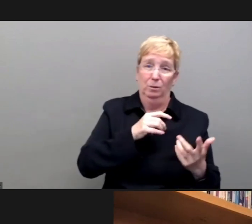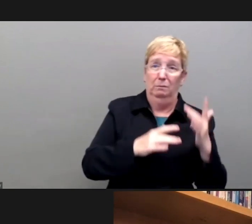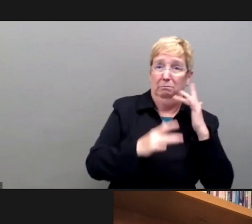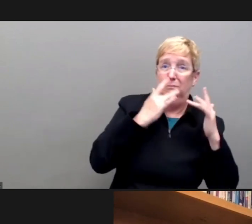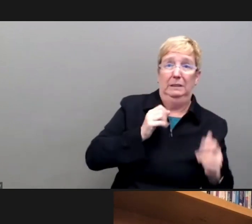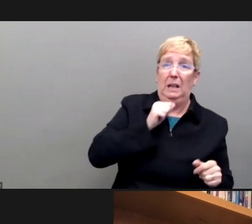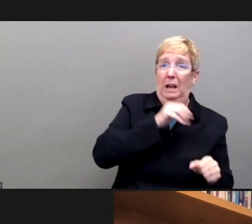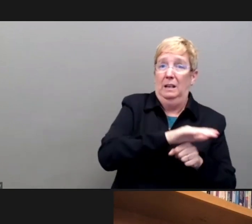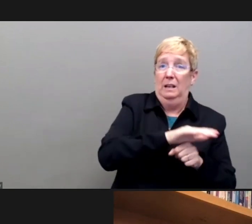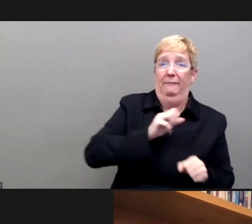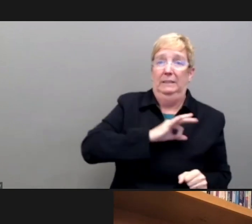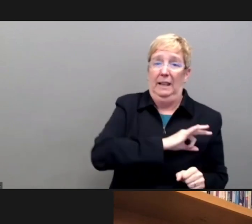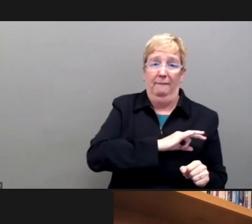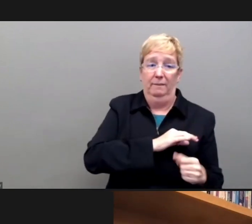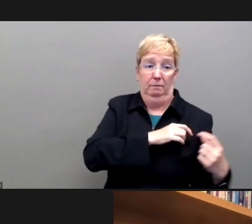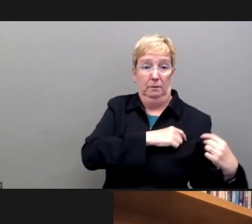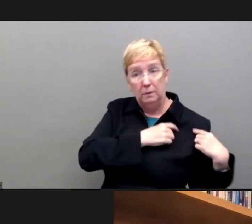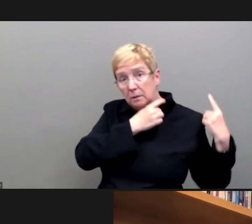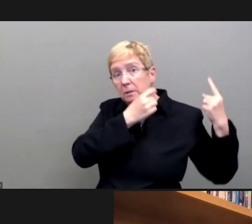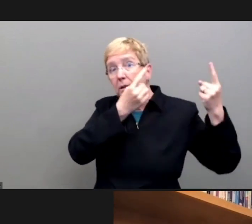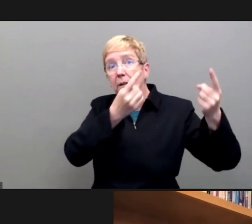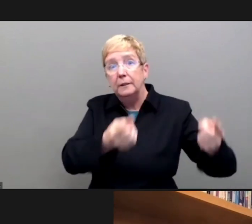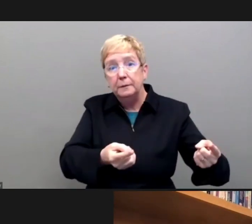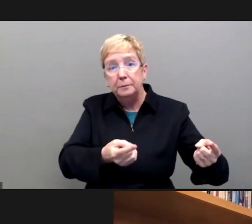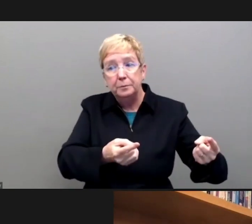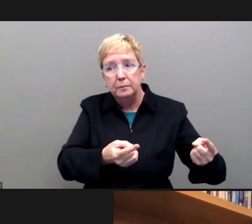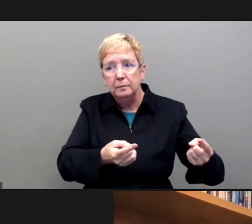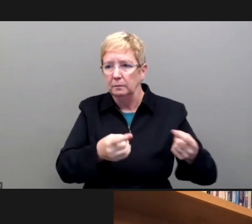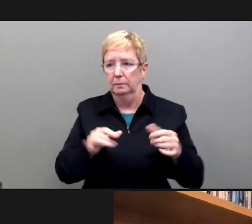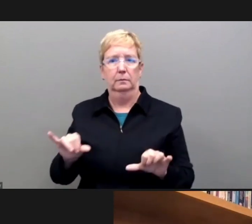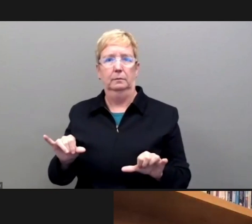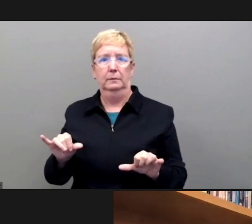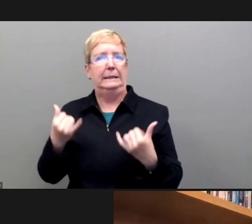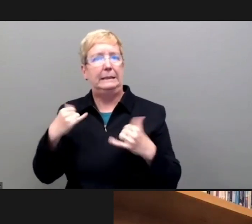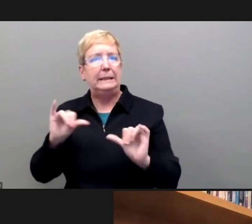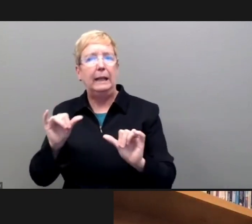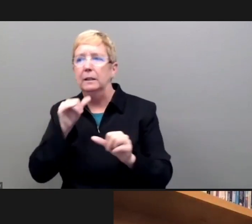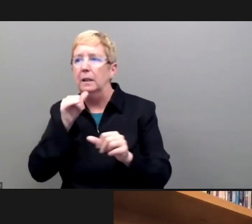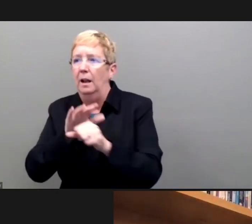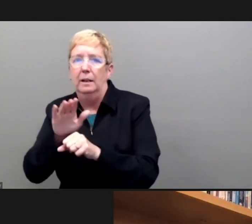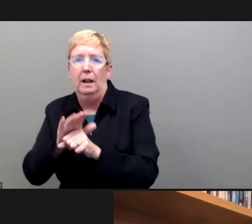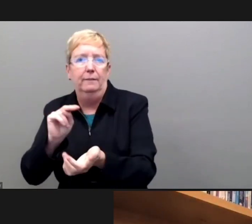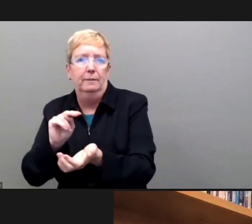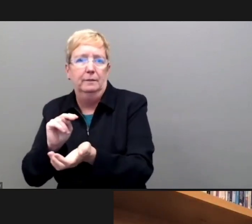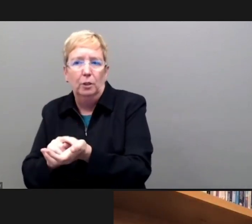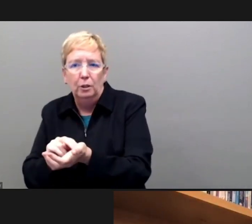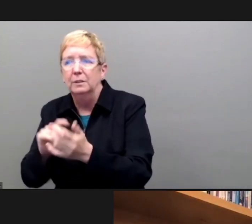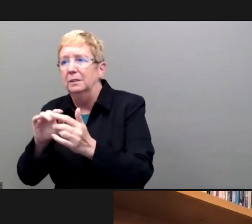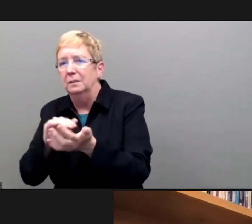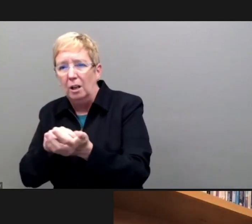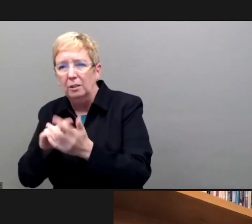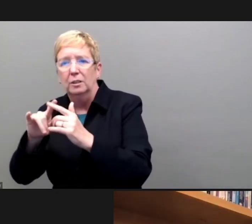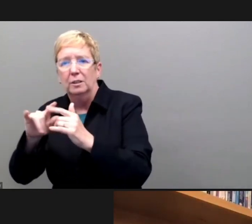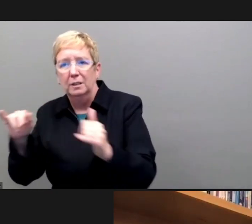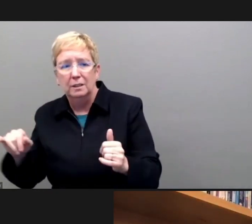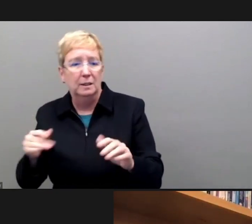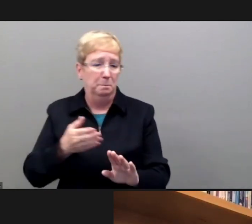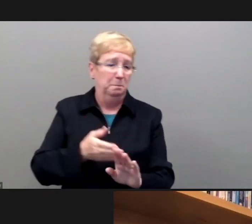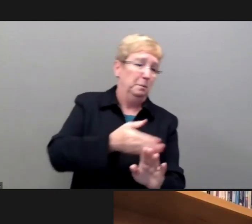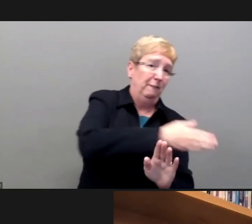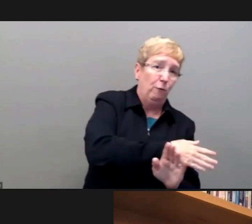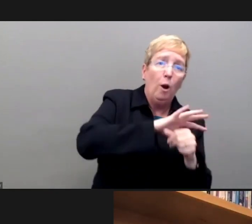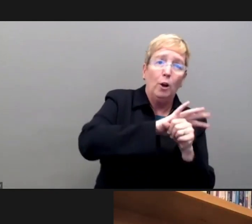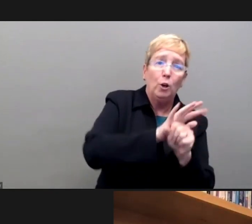of reasons. But it doesn't change the fact that without COVID, we struggle to have